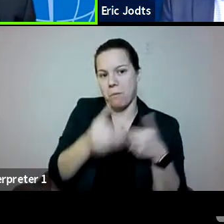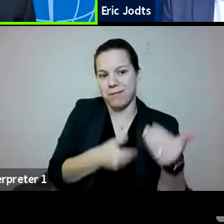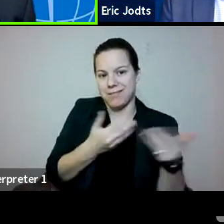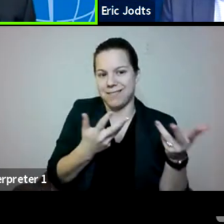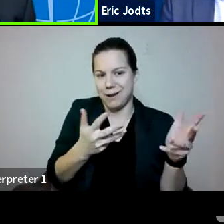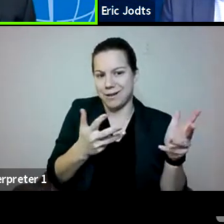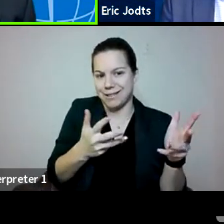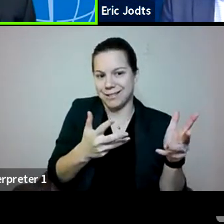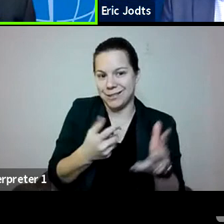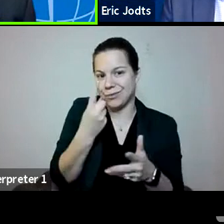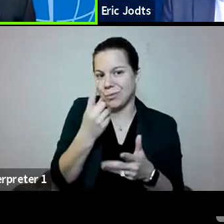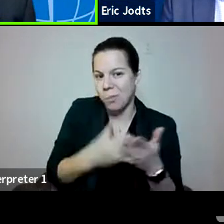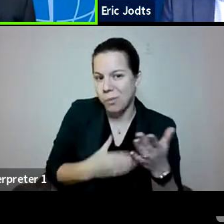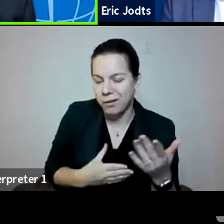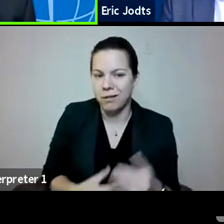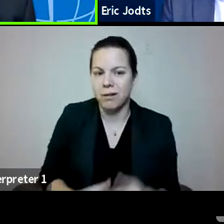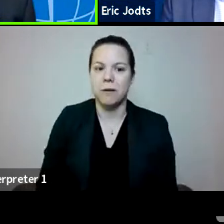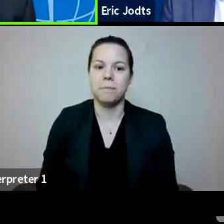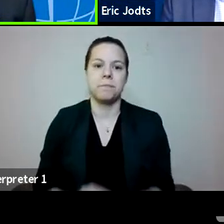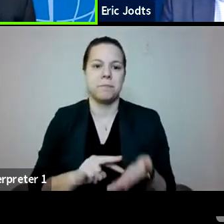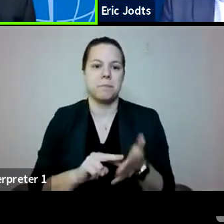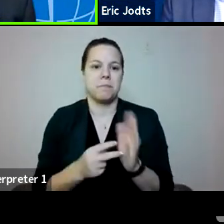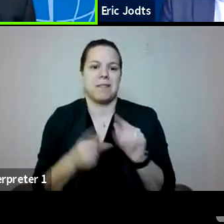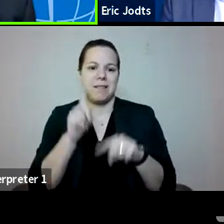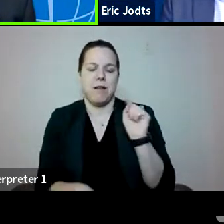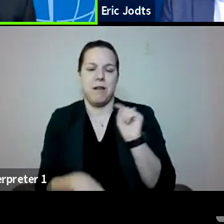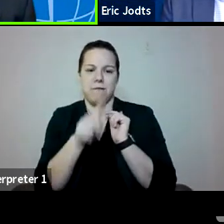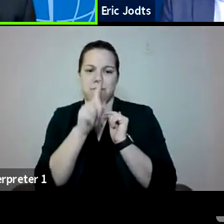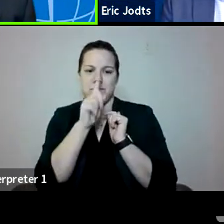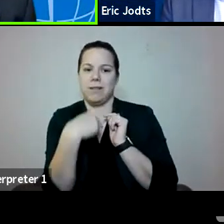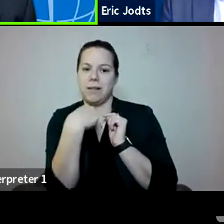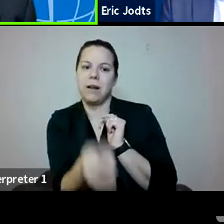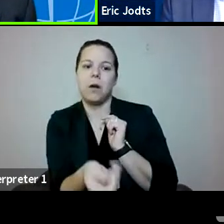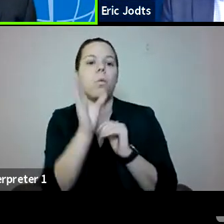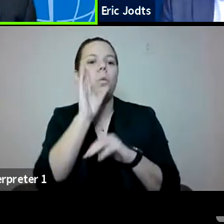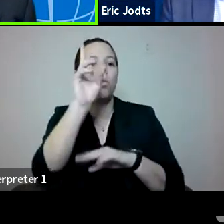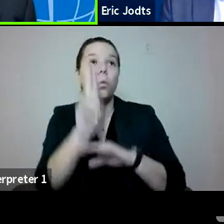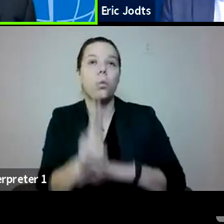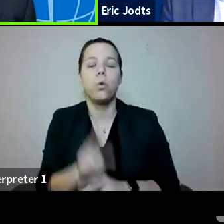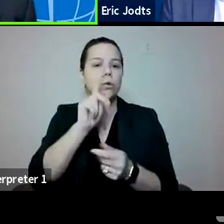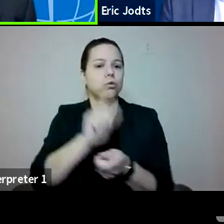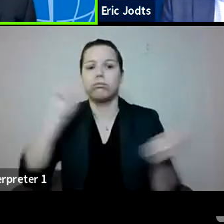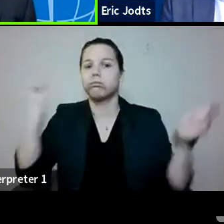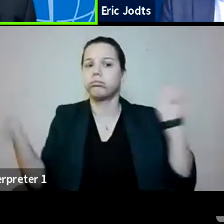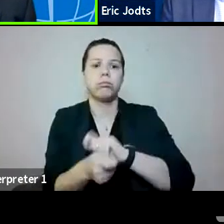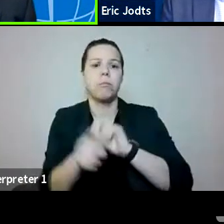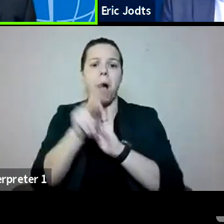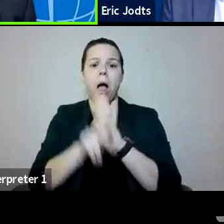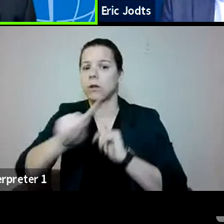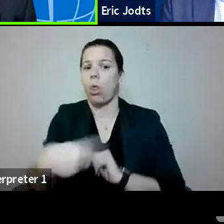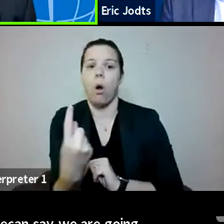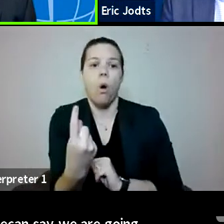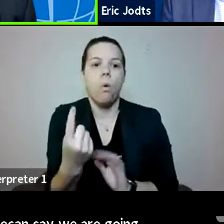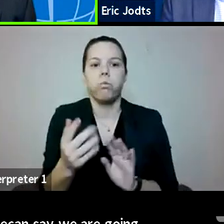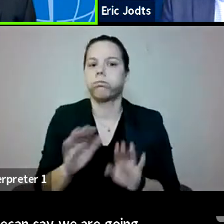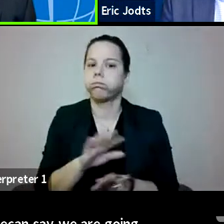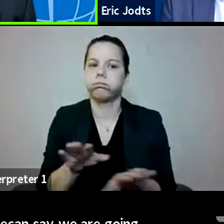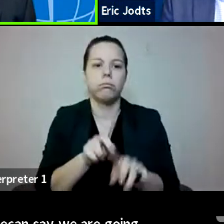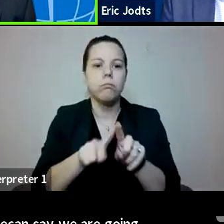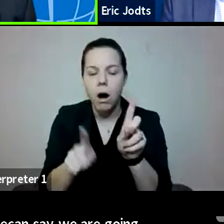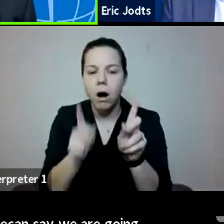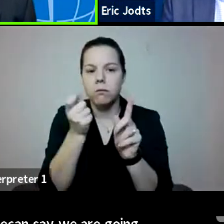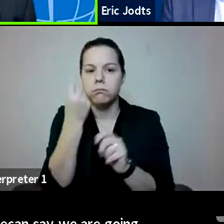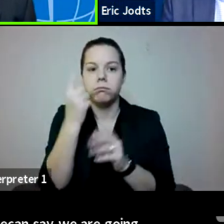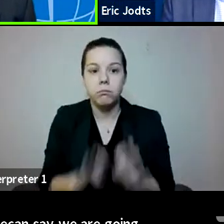know, there's not really a way that we could say we're going to use this to change policy all by itself, but it certainly is an important